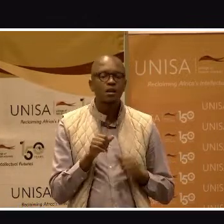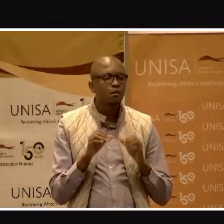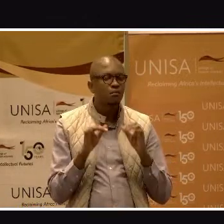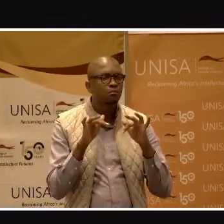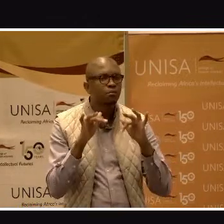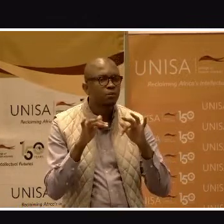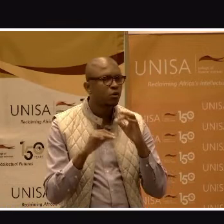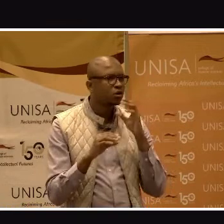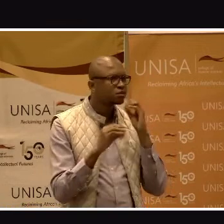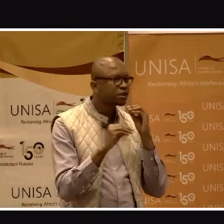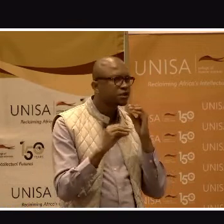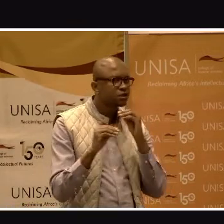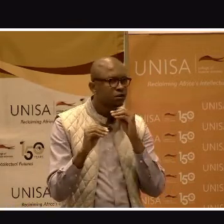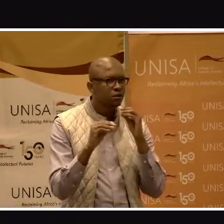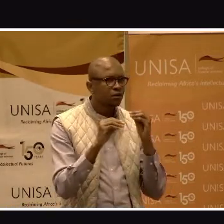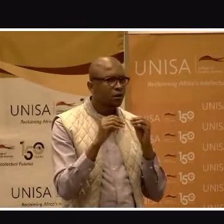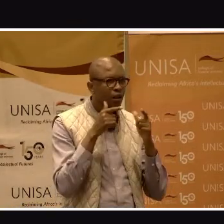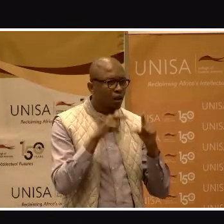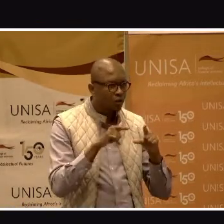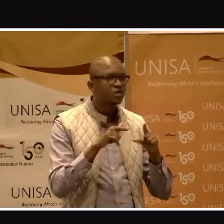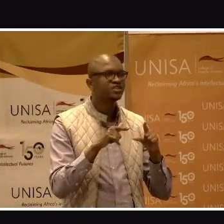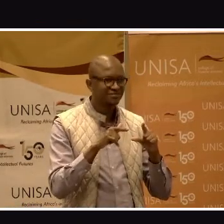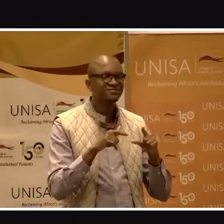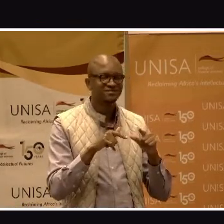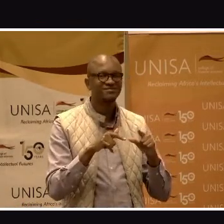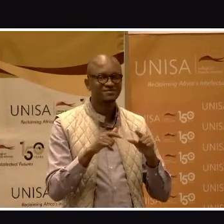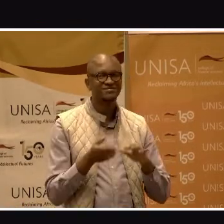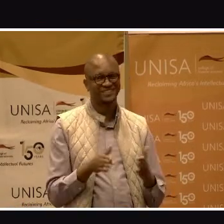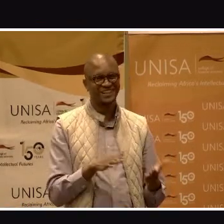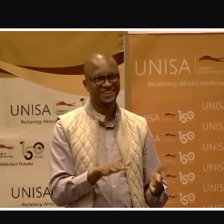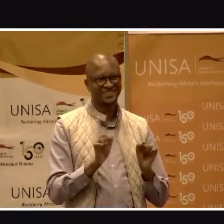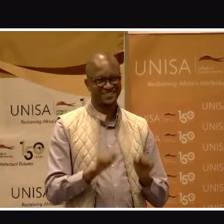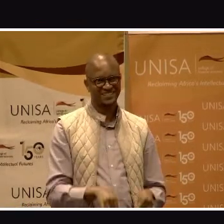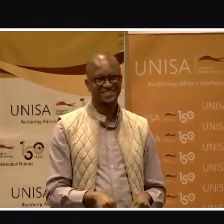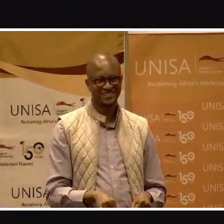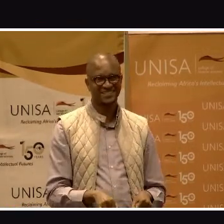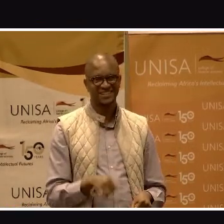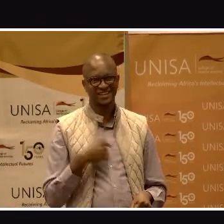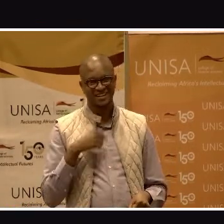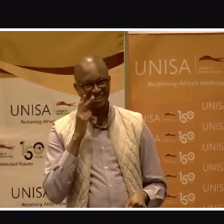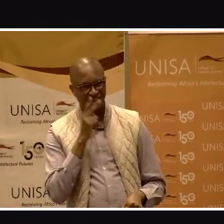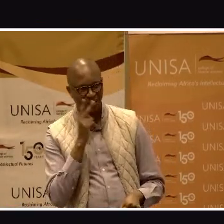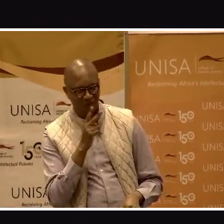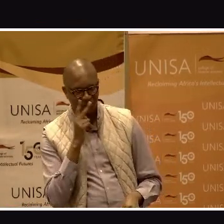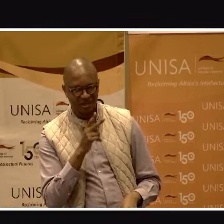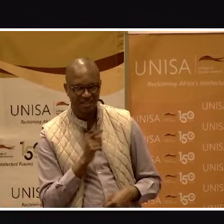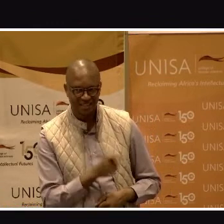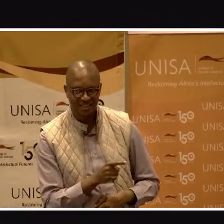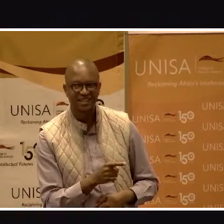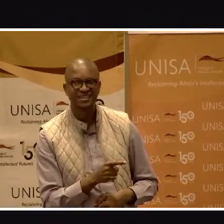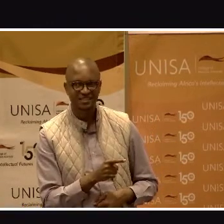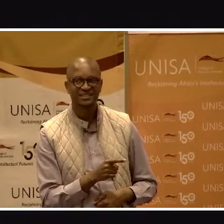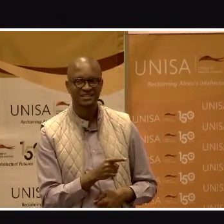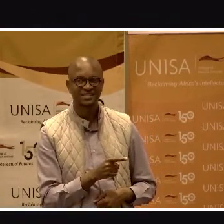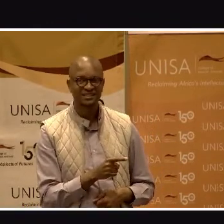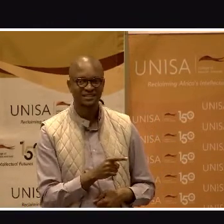longer speak the language. And looking at this put together in perspective, the last fluent speaker of